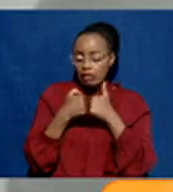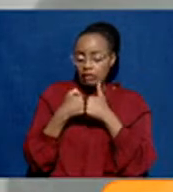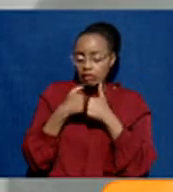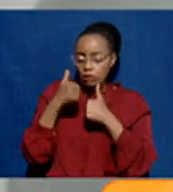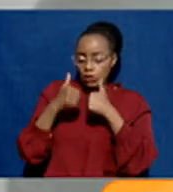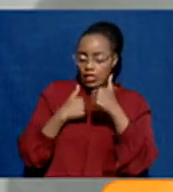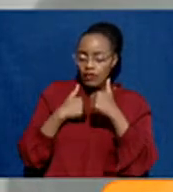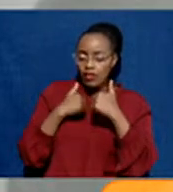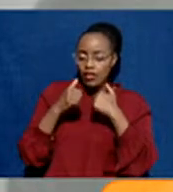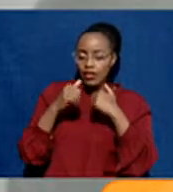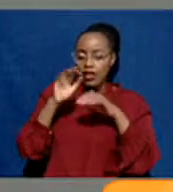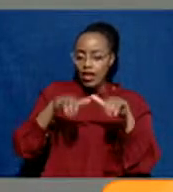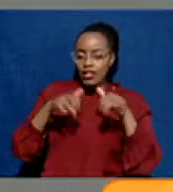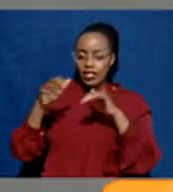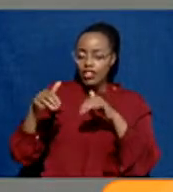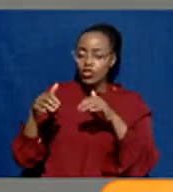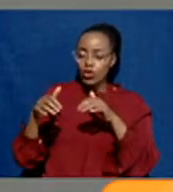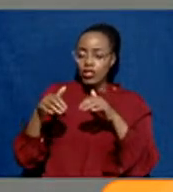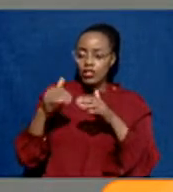sector.